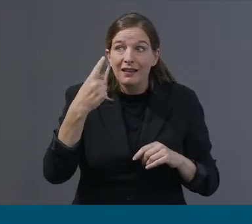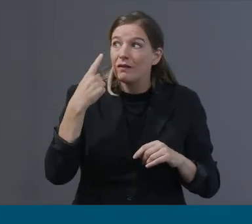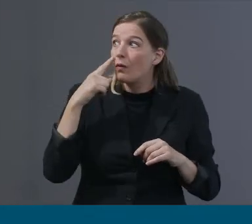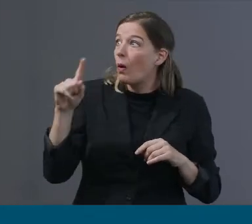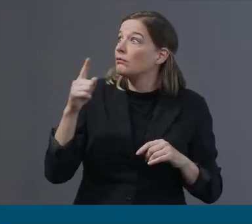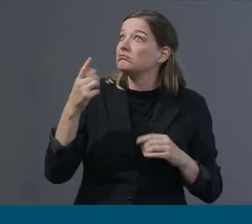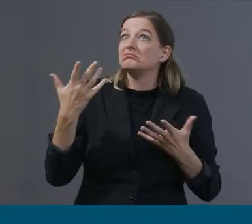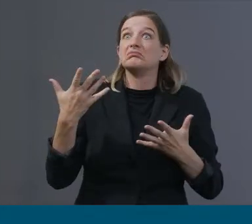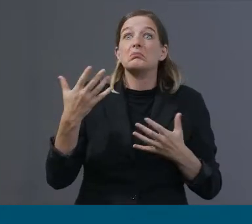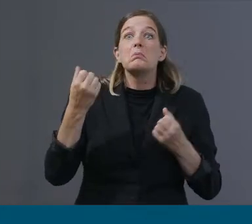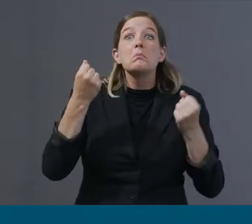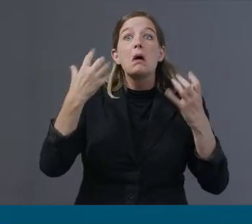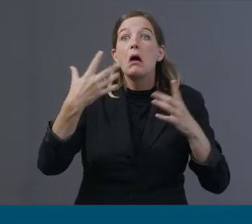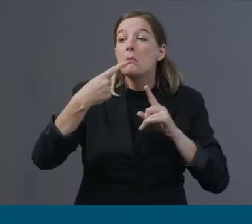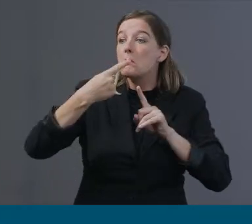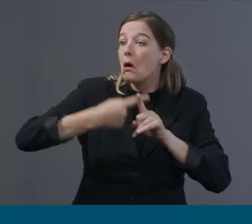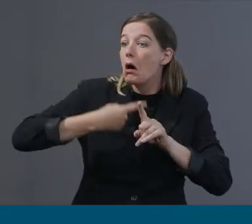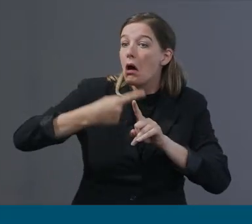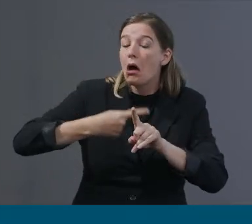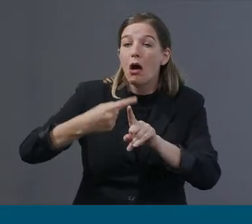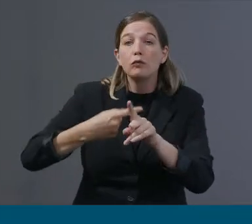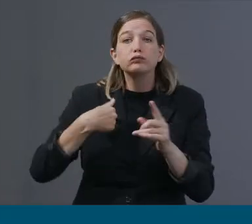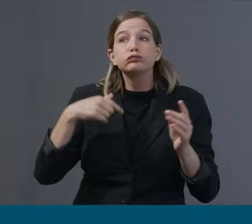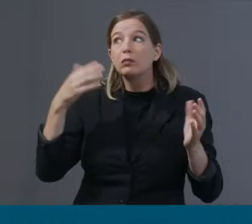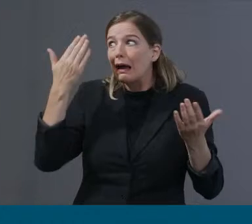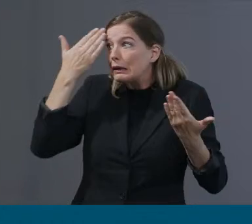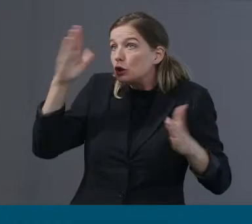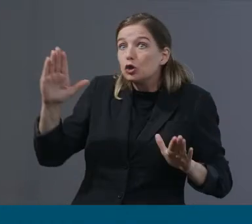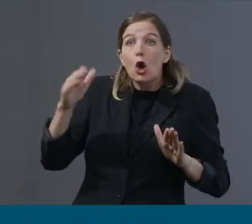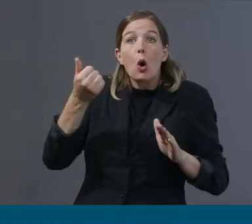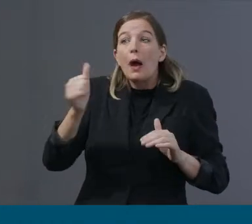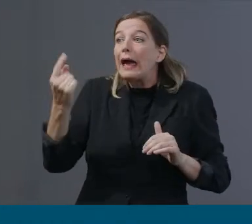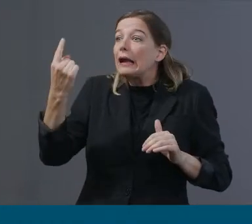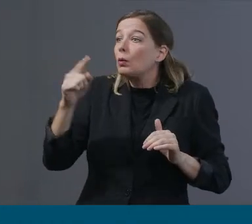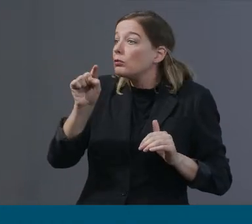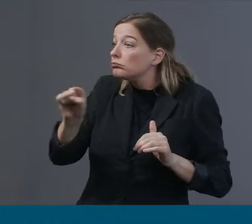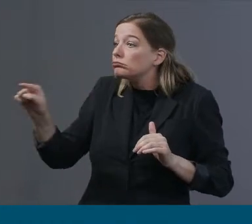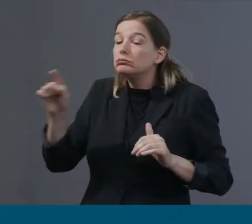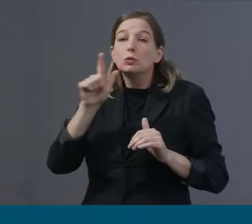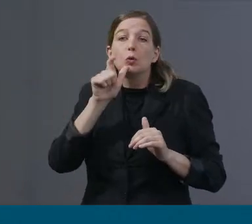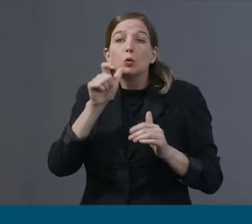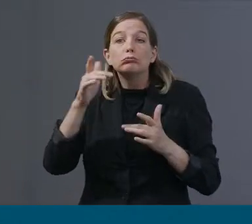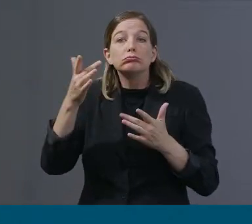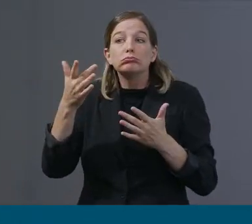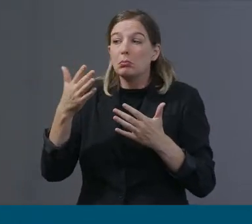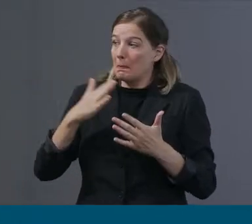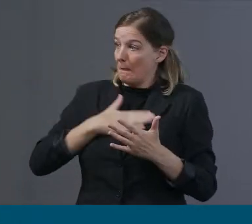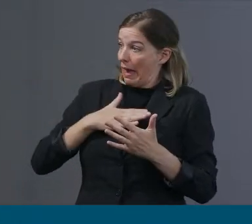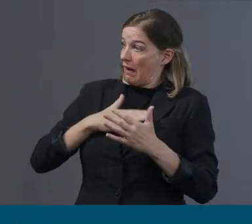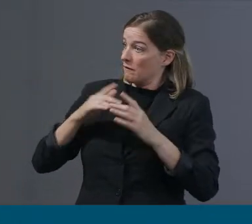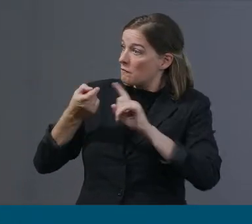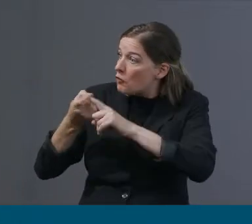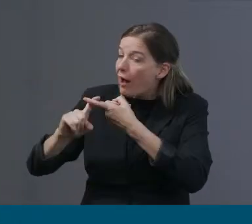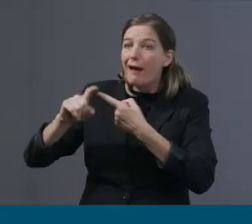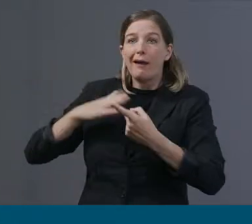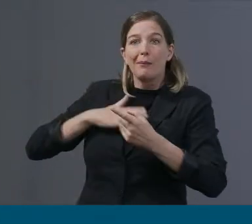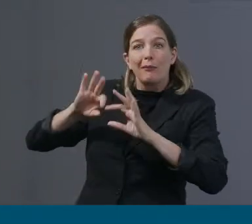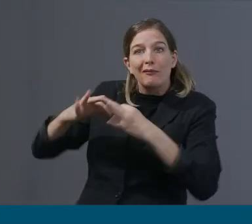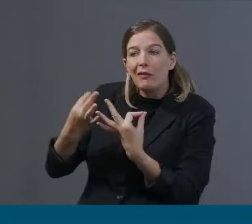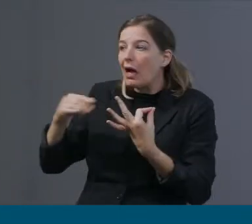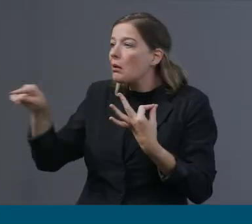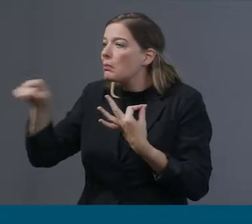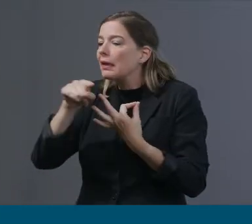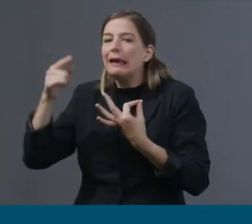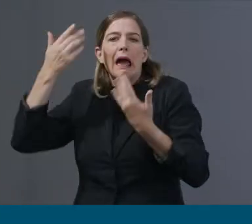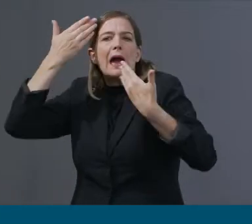anyone personally that had contracted COVID-19. Of course, I had heard from hundreds, if not thousands,